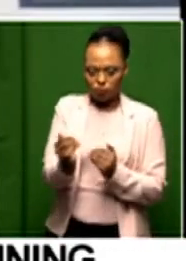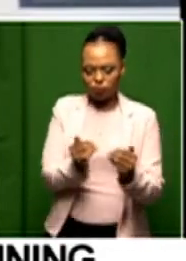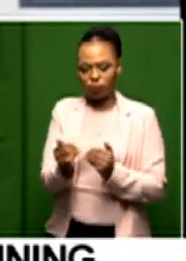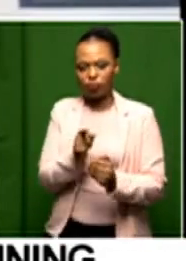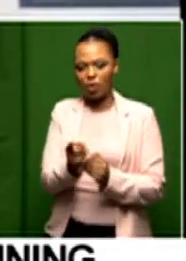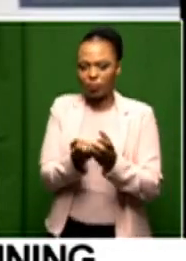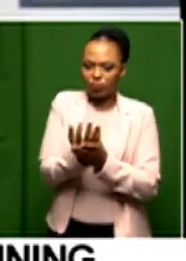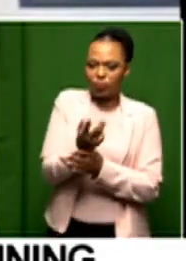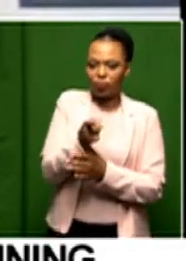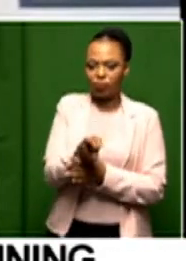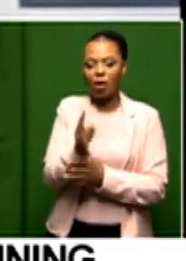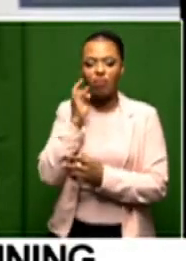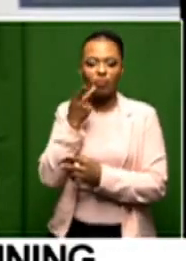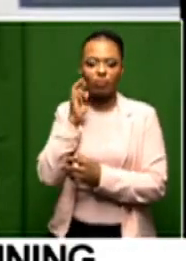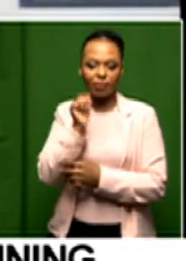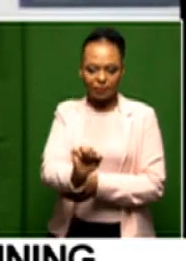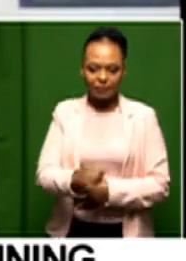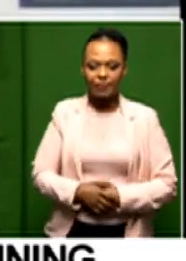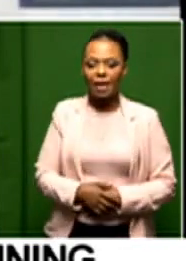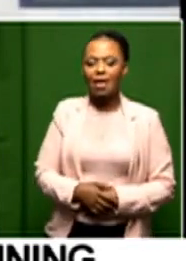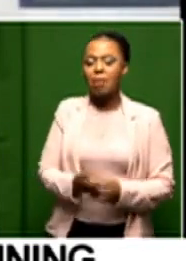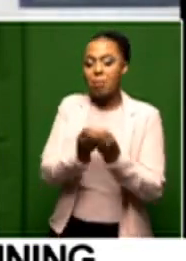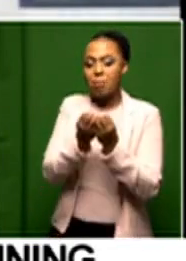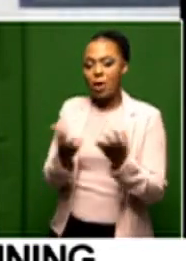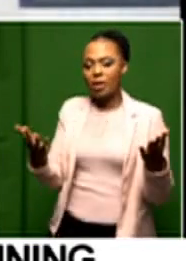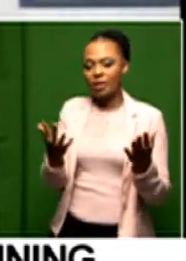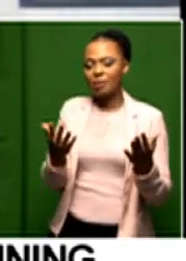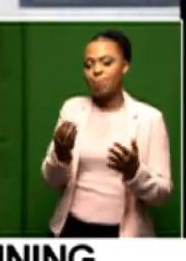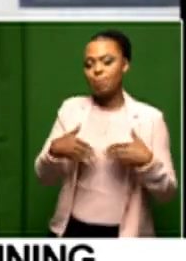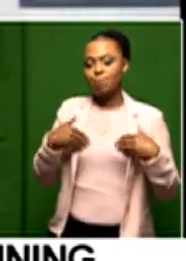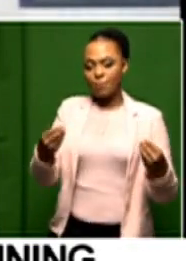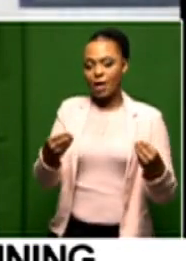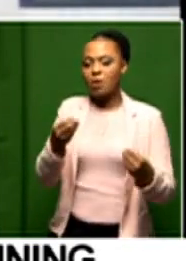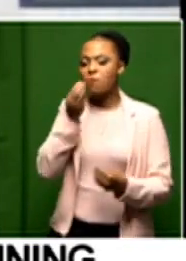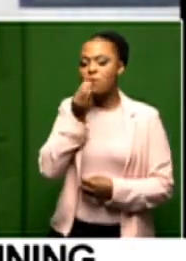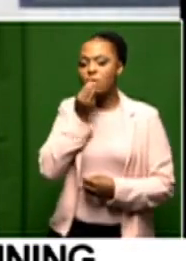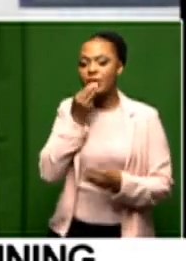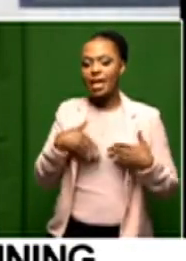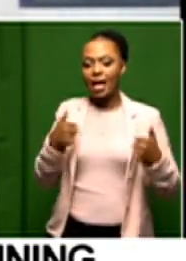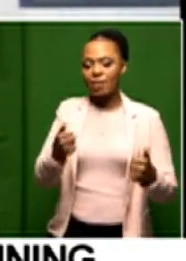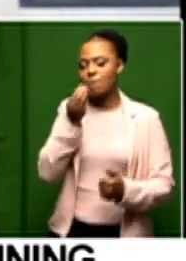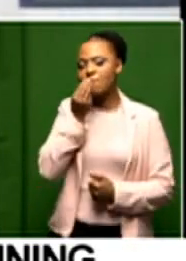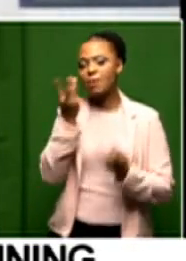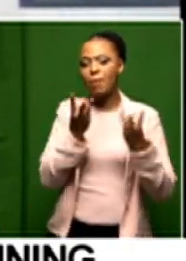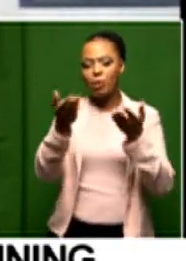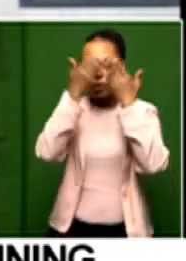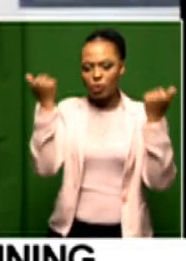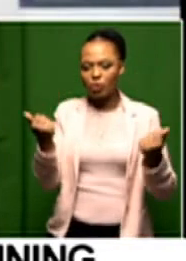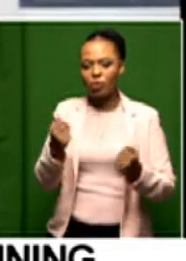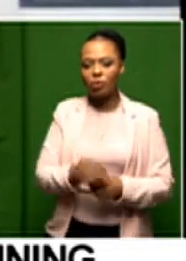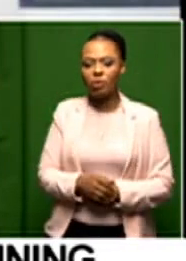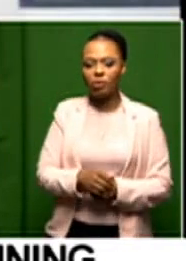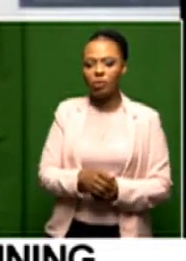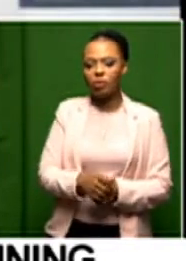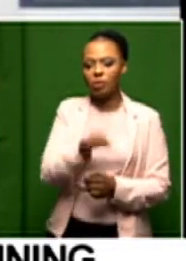thing. Then the second thing is there are many nutritious foods that people often don't even know. For instance, gizzards